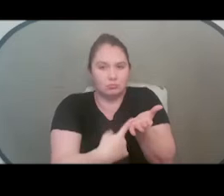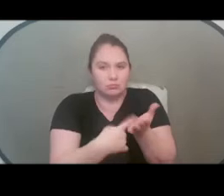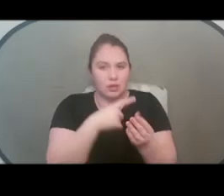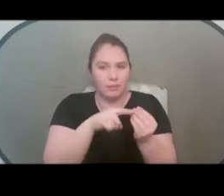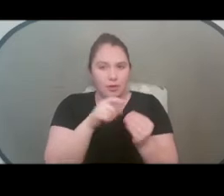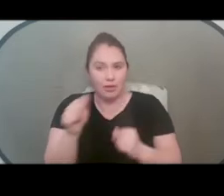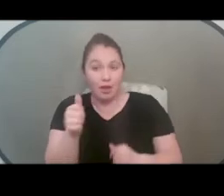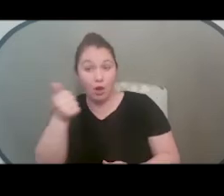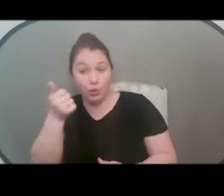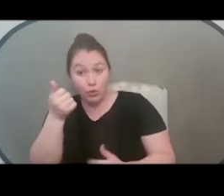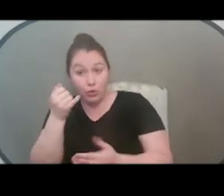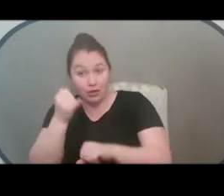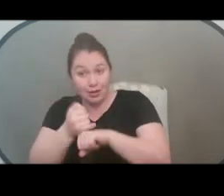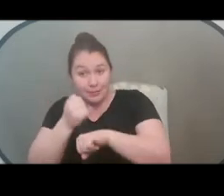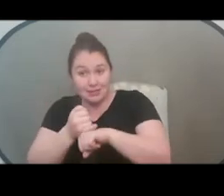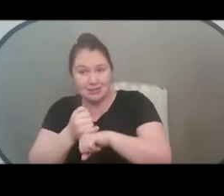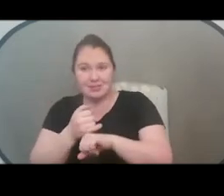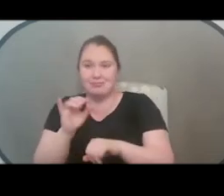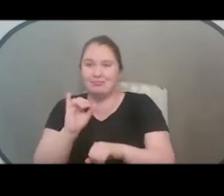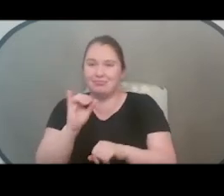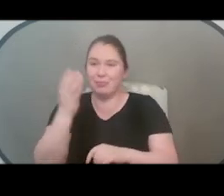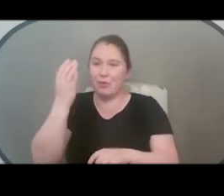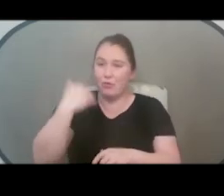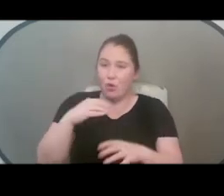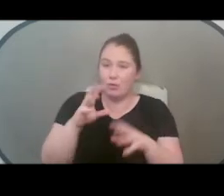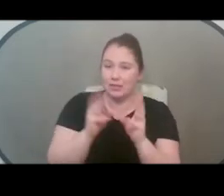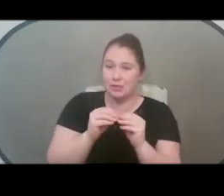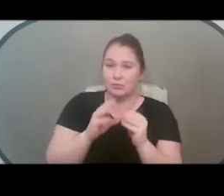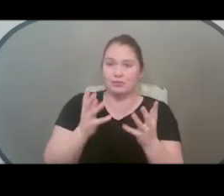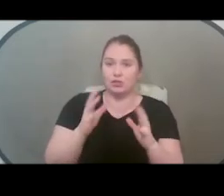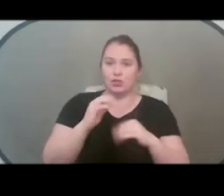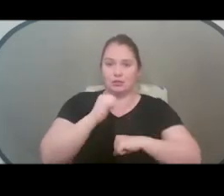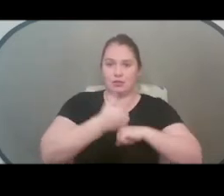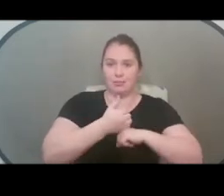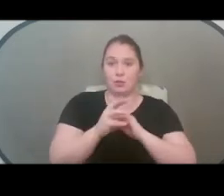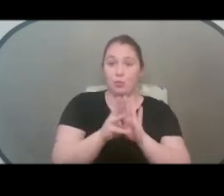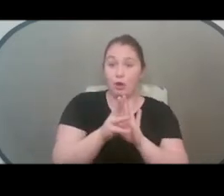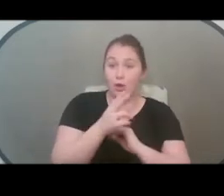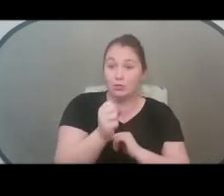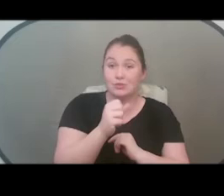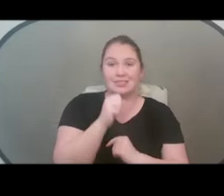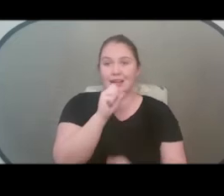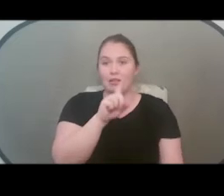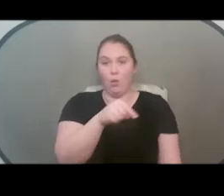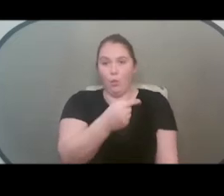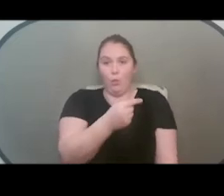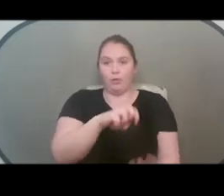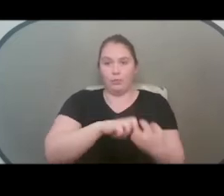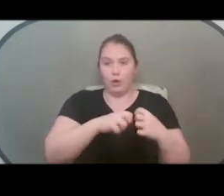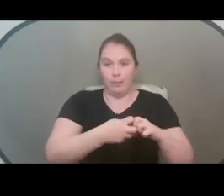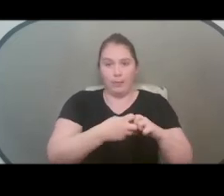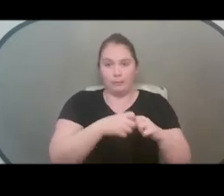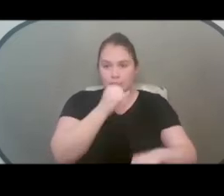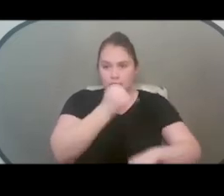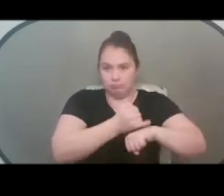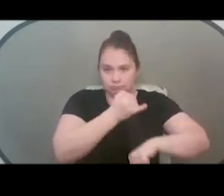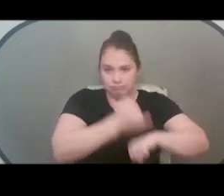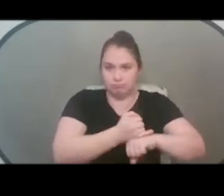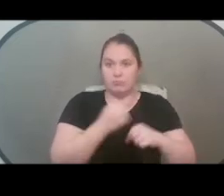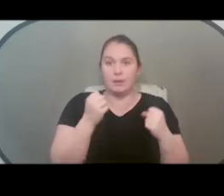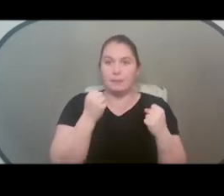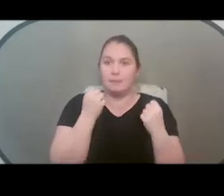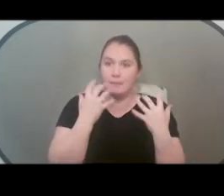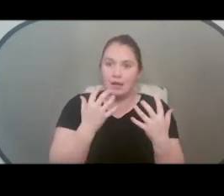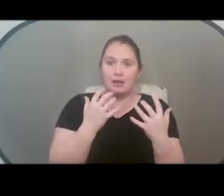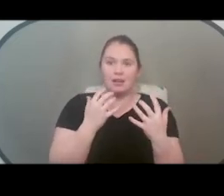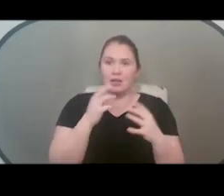other campuses? I feel like in previous meetings, we've established that Waco High is not the only problem campus. There are a lot of reasons to